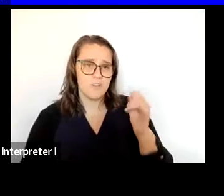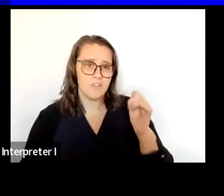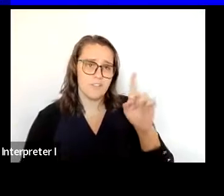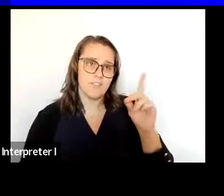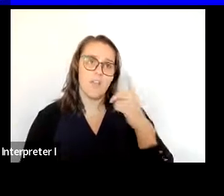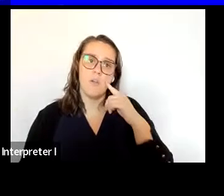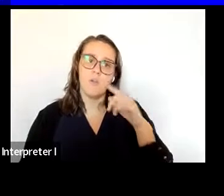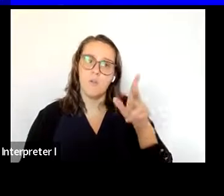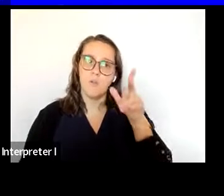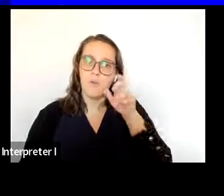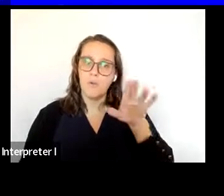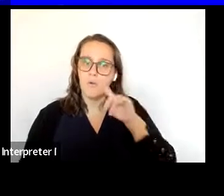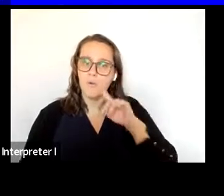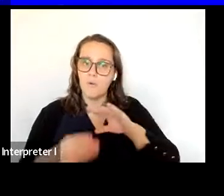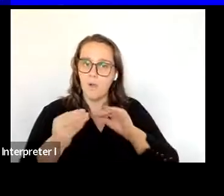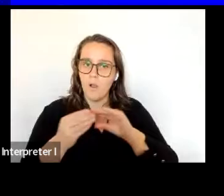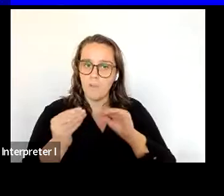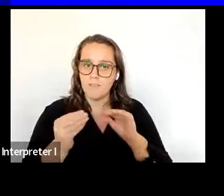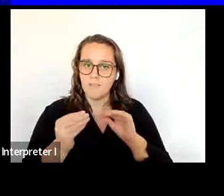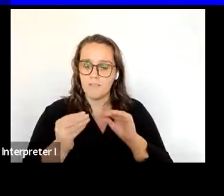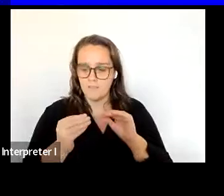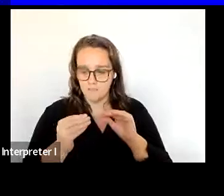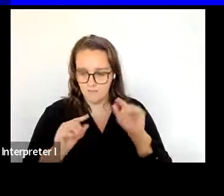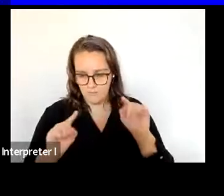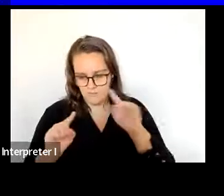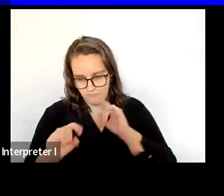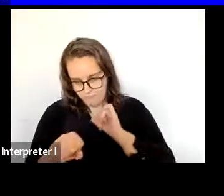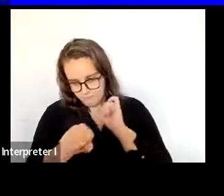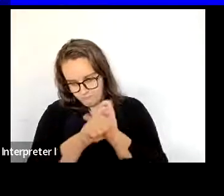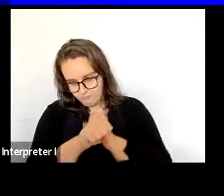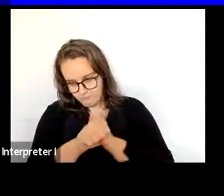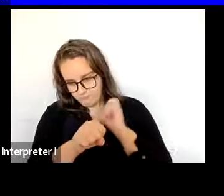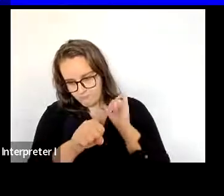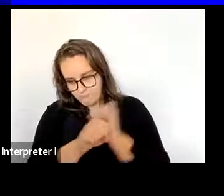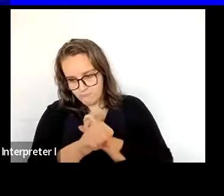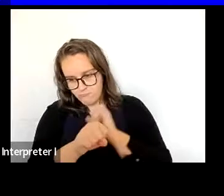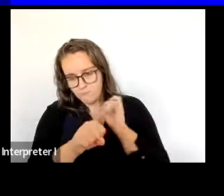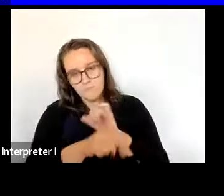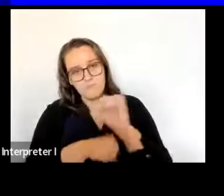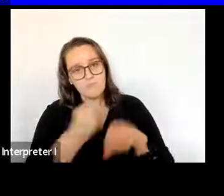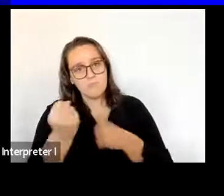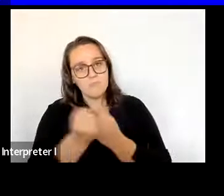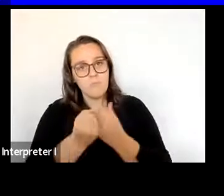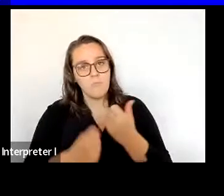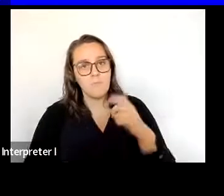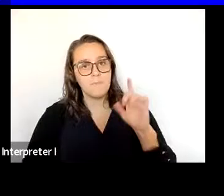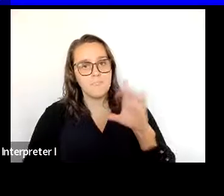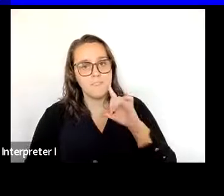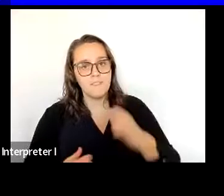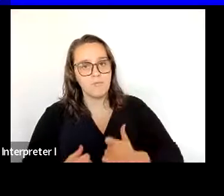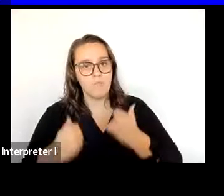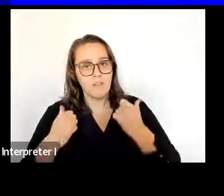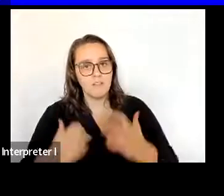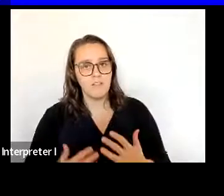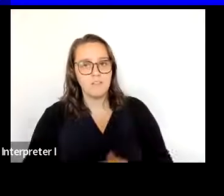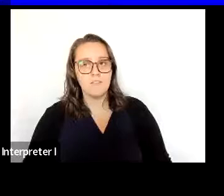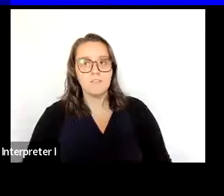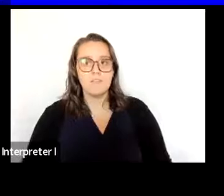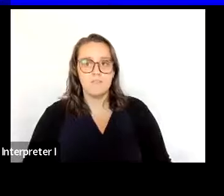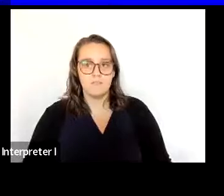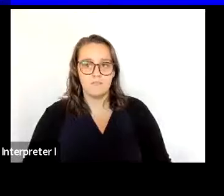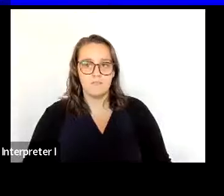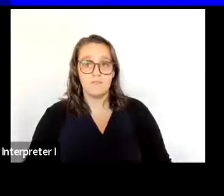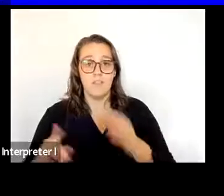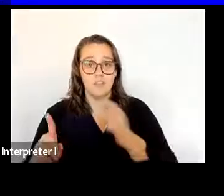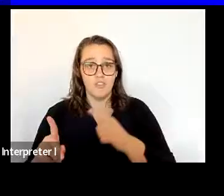comments, Mr. Chairman. She worked very hard on behalf of the people of the District of Columbia. She decided